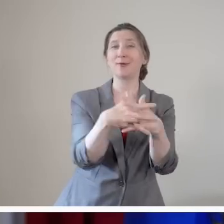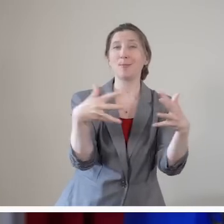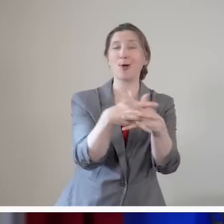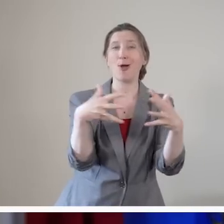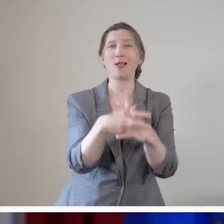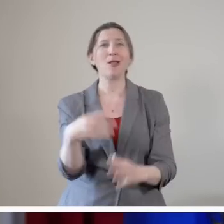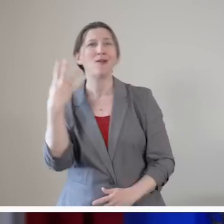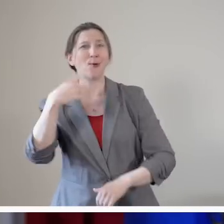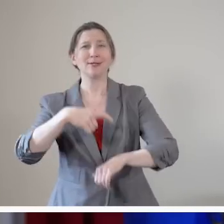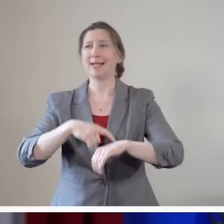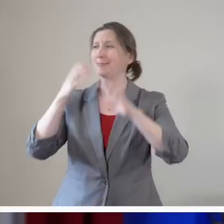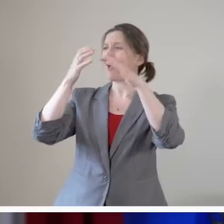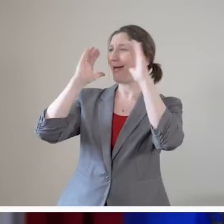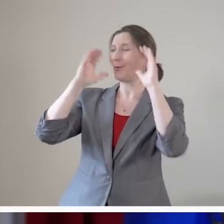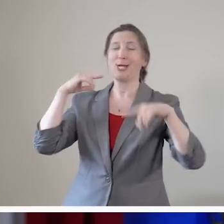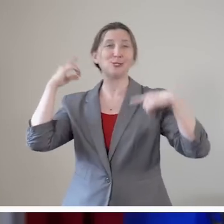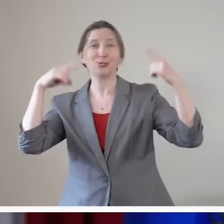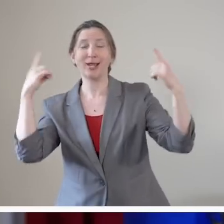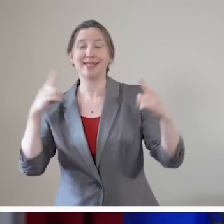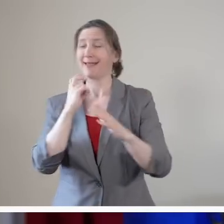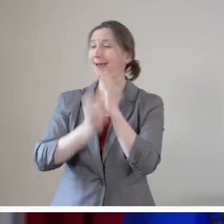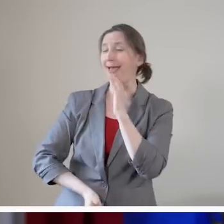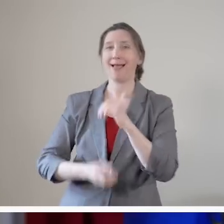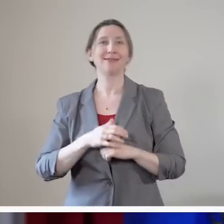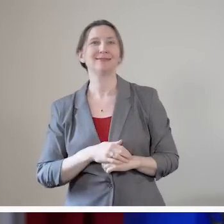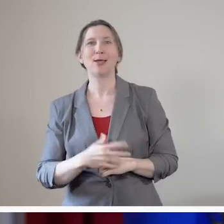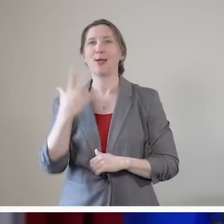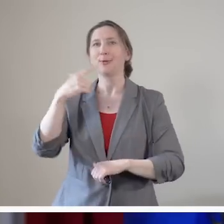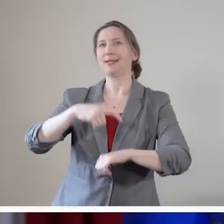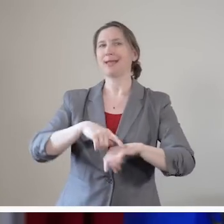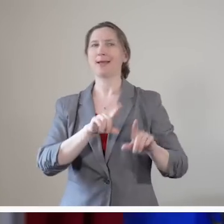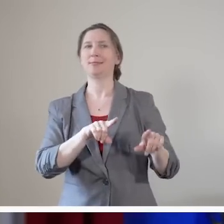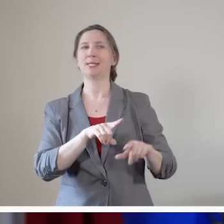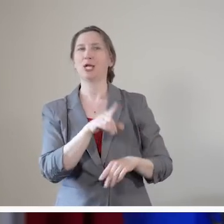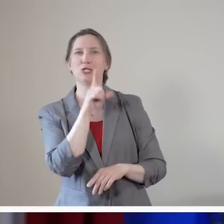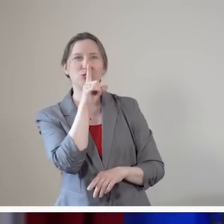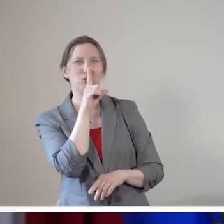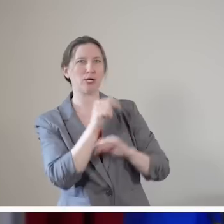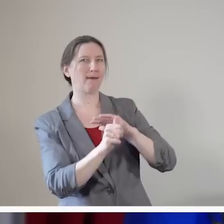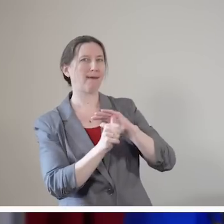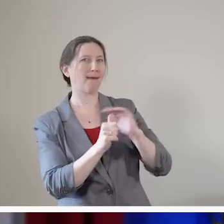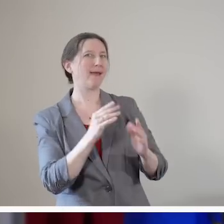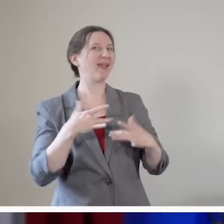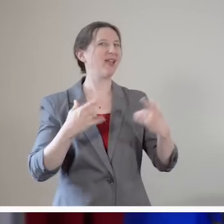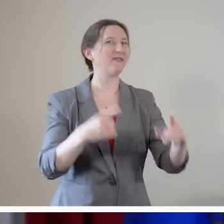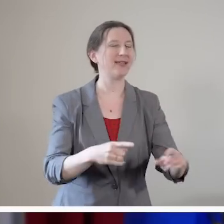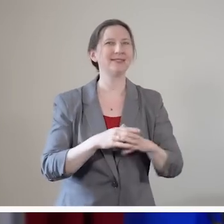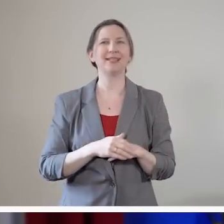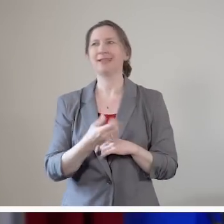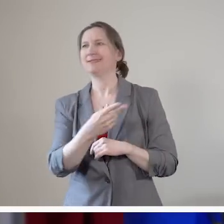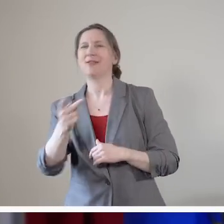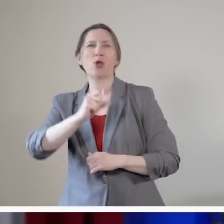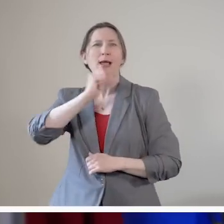times attending a certain event, and more scoops of Babcock ice cream than I care to admit to. I'm grateful for professors that both challenged